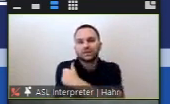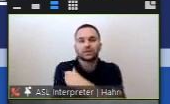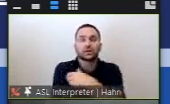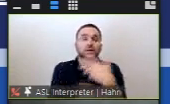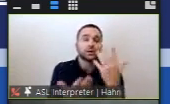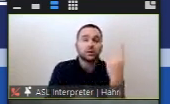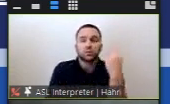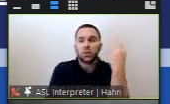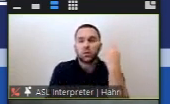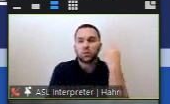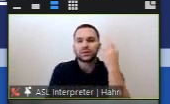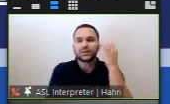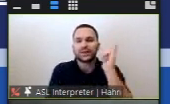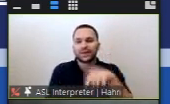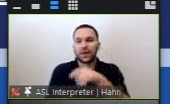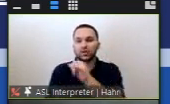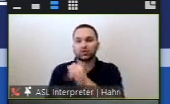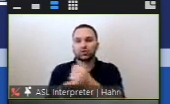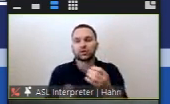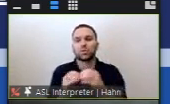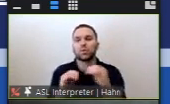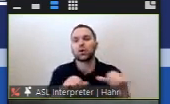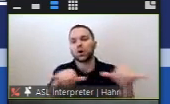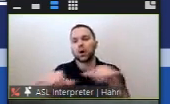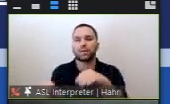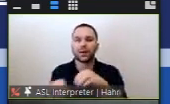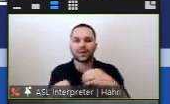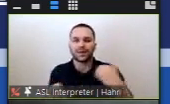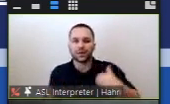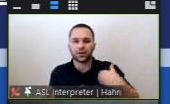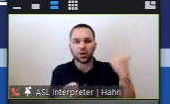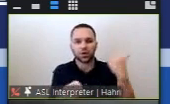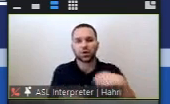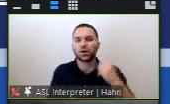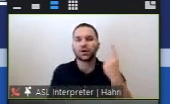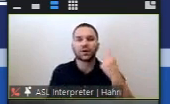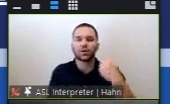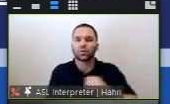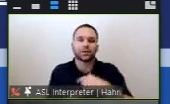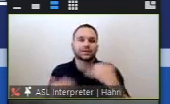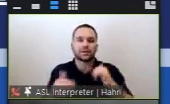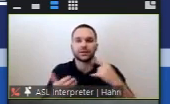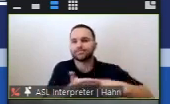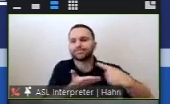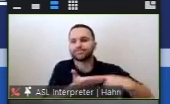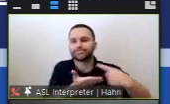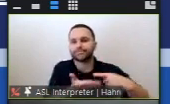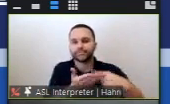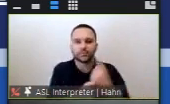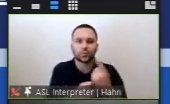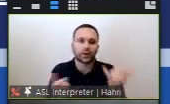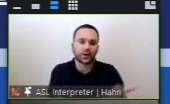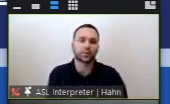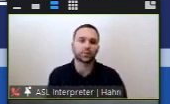more common in the younger population. But again, those are just questions that we're exploring right now. We have those same questions you have.